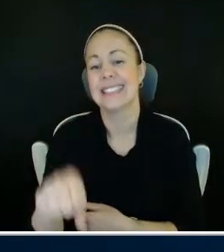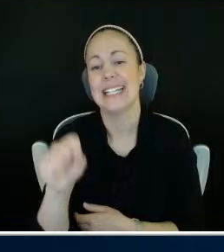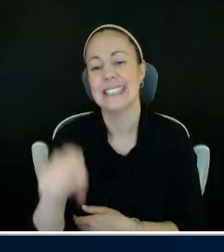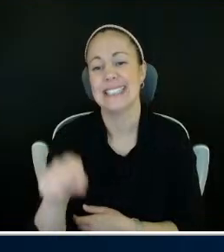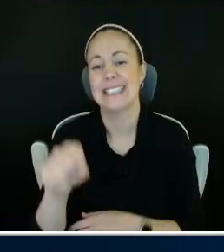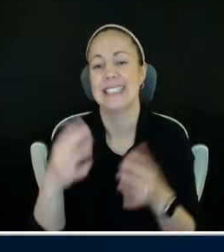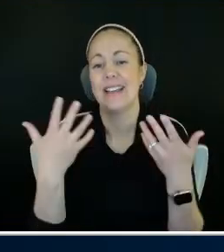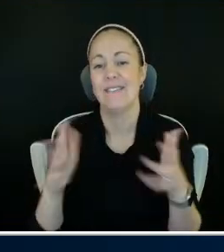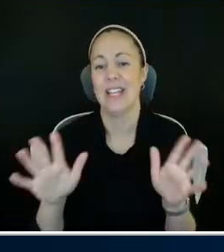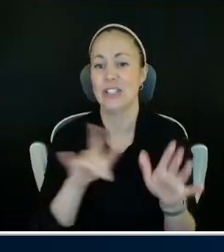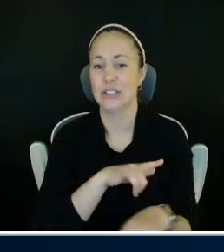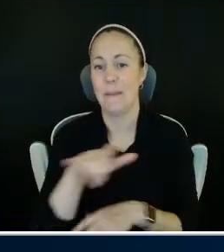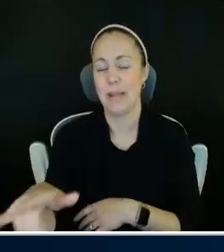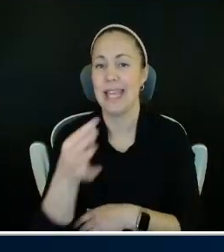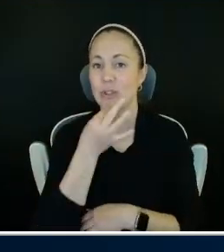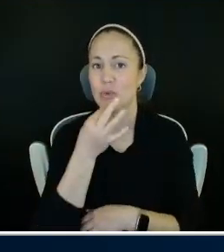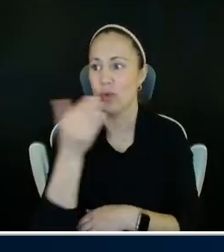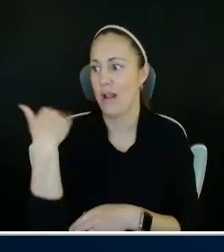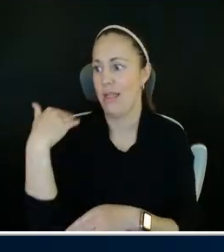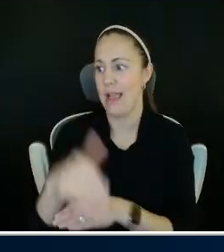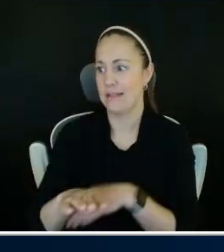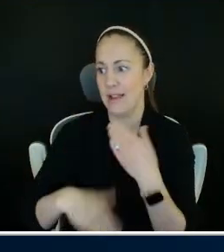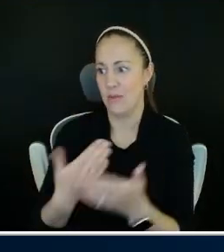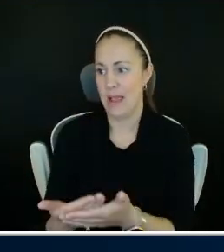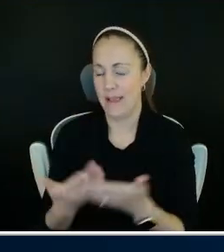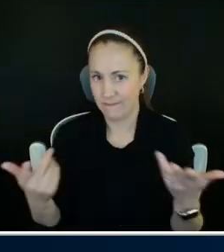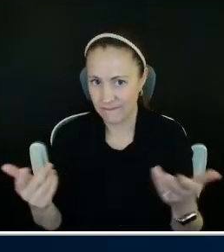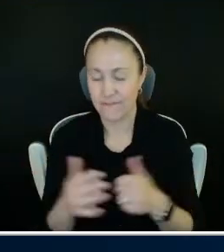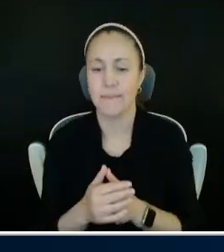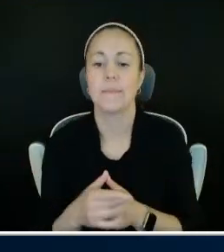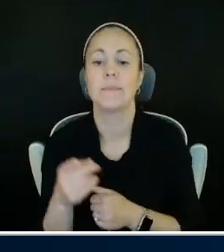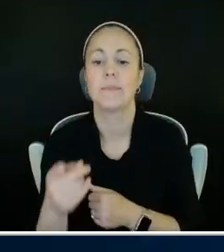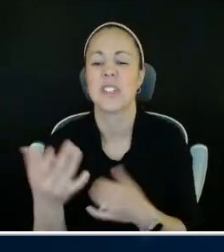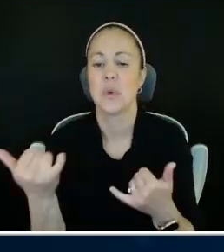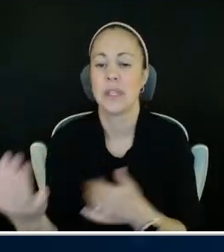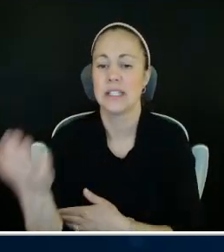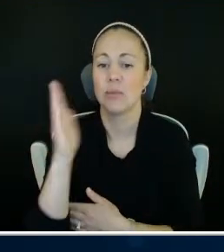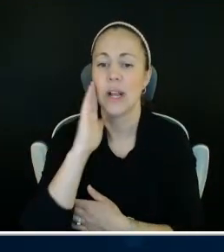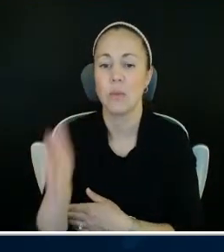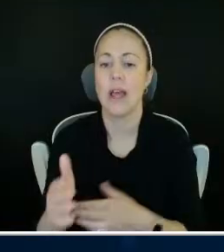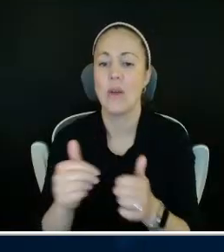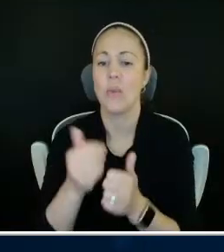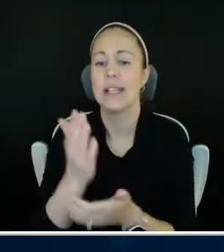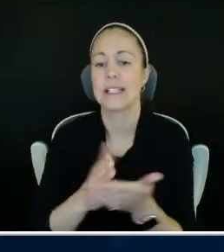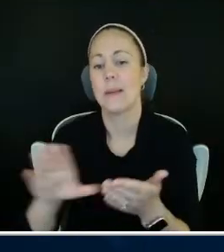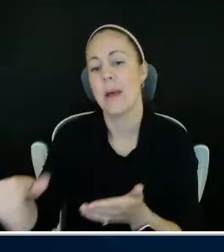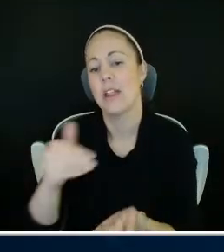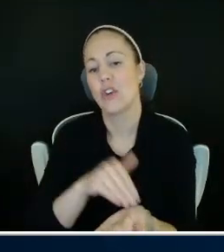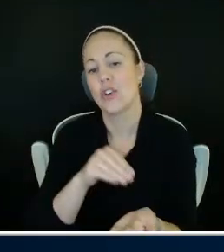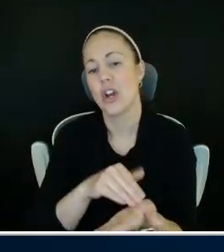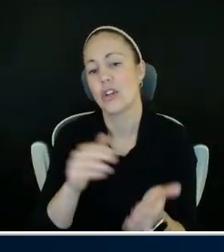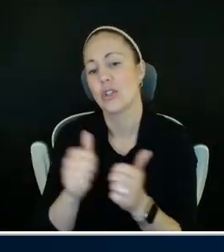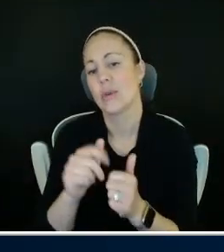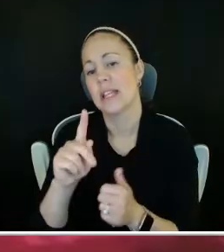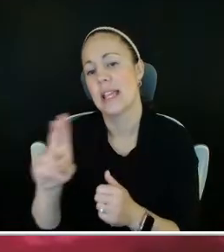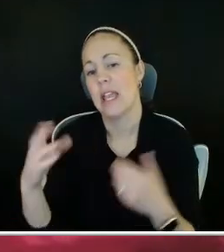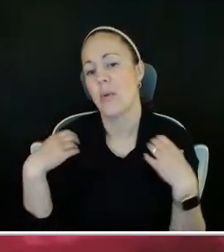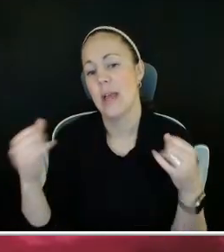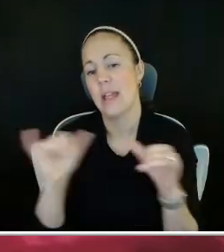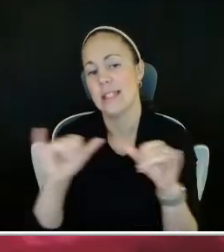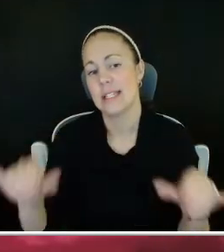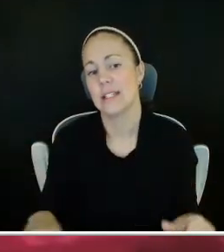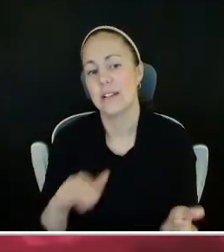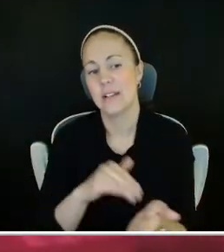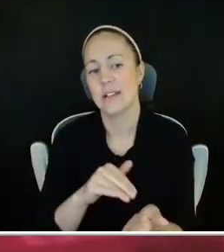last night, getting on the plane this morning, along with some other physicians from the University of Kansas Health System, Dr. Nolan,